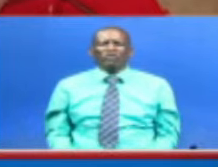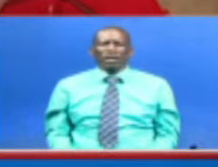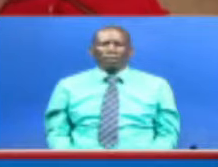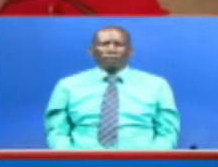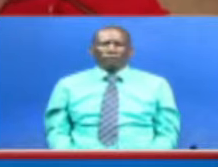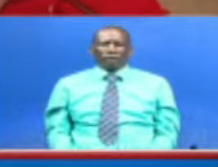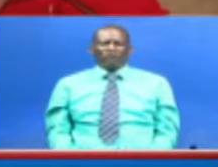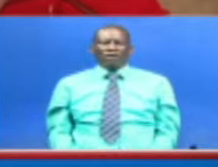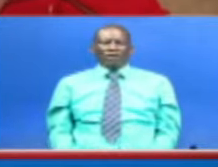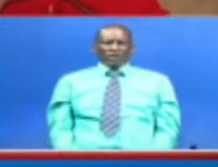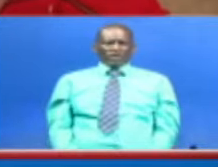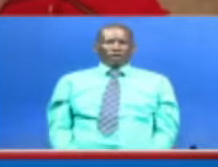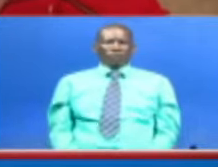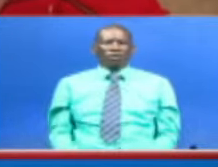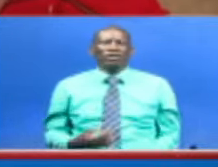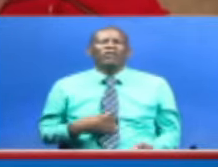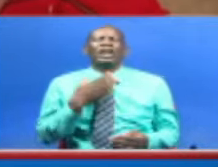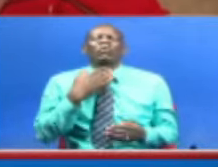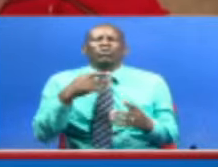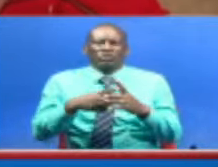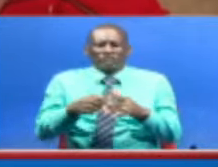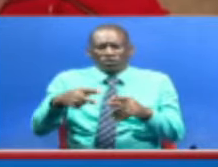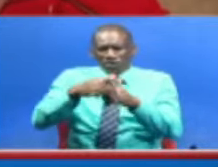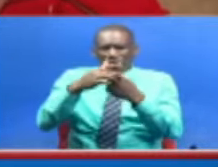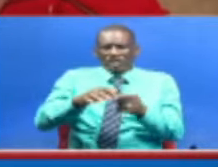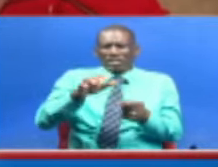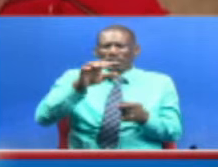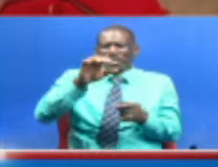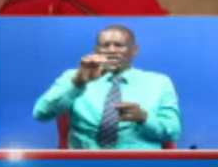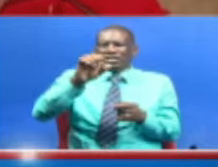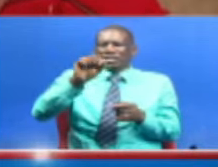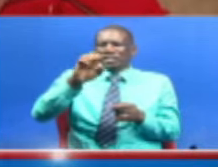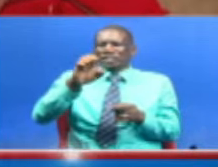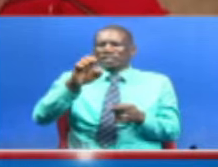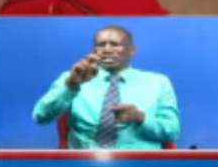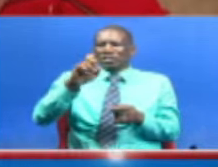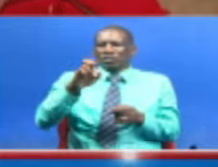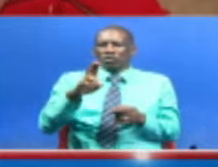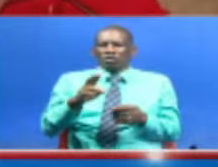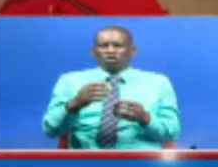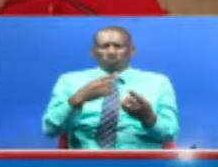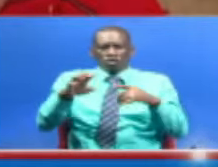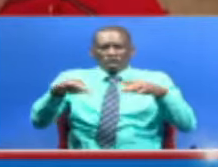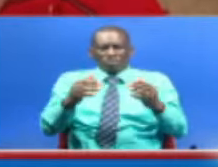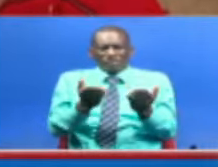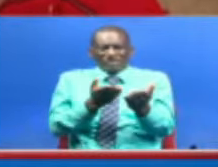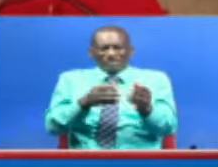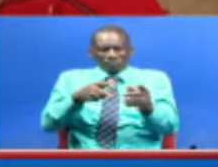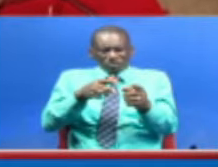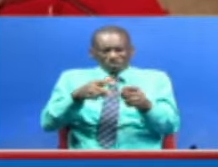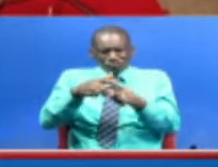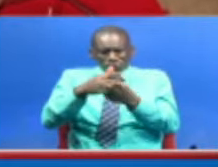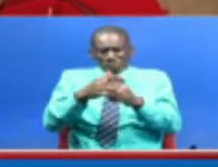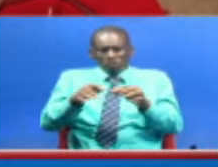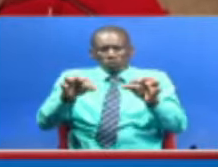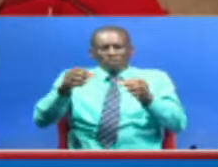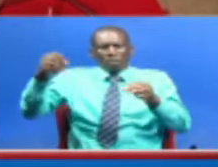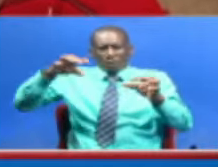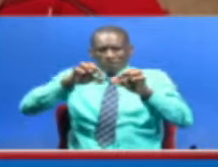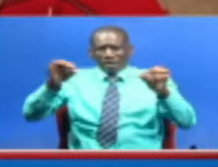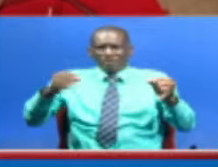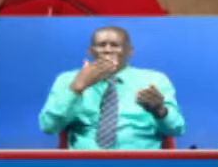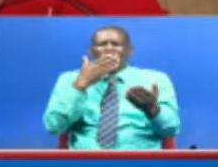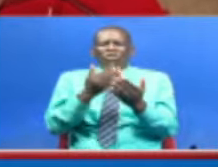to start with Engineer Siror. Maybe respond to the issue of servicing of your lines. Thank you so